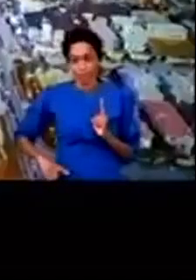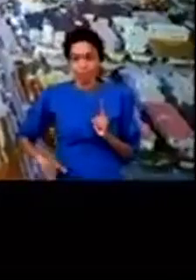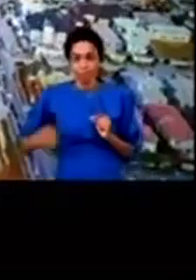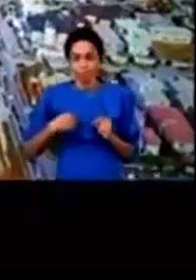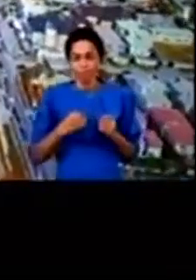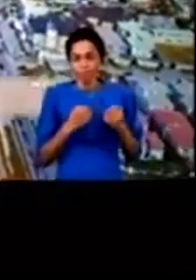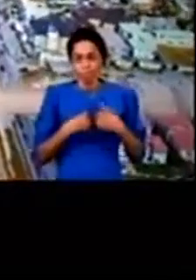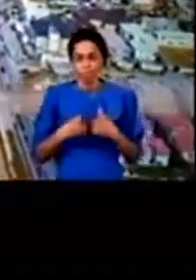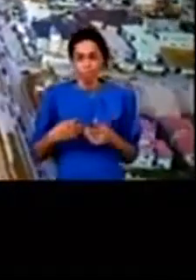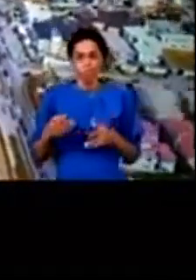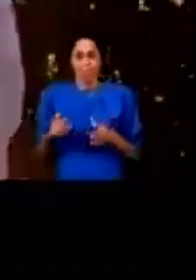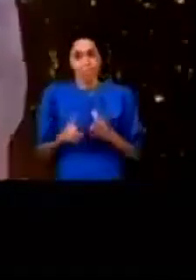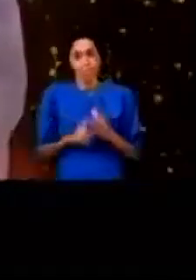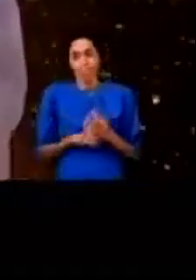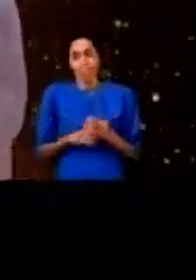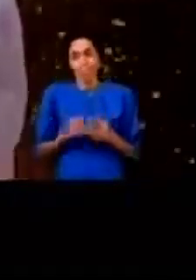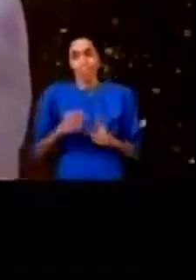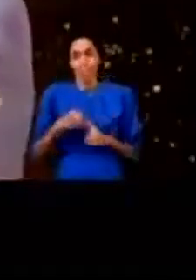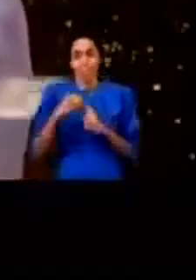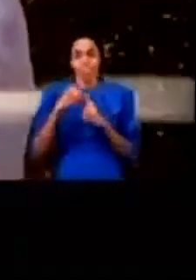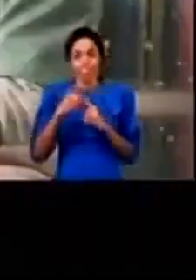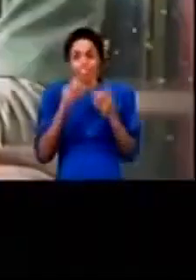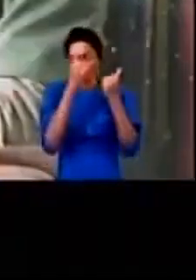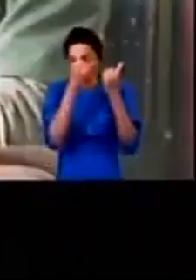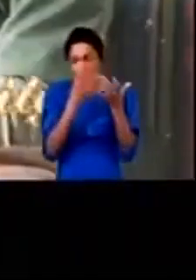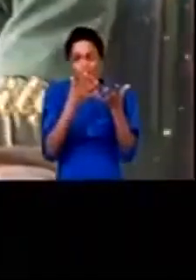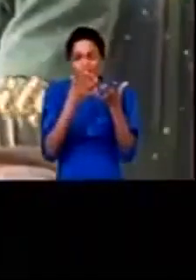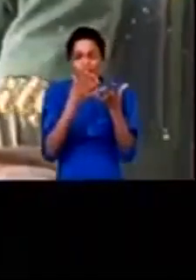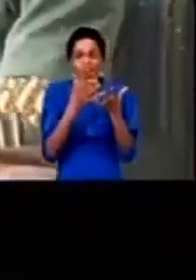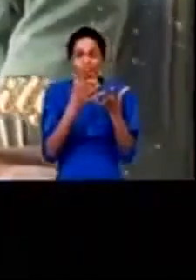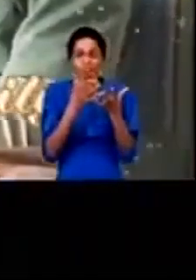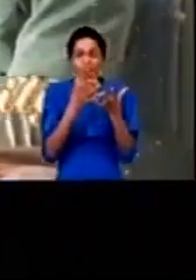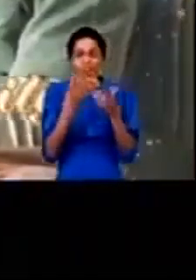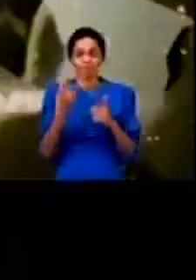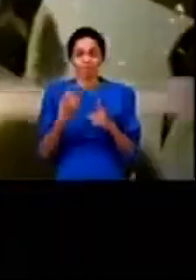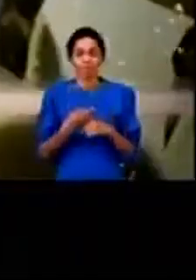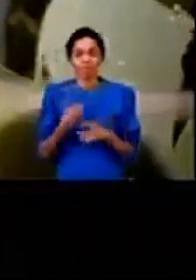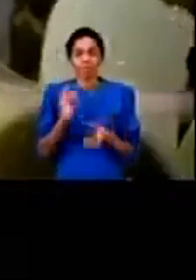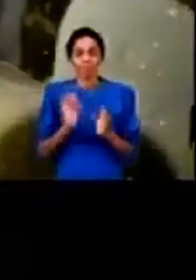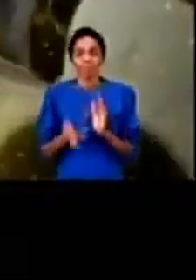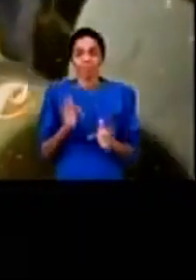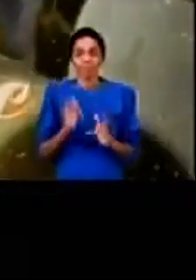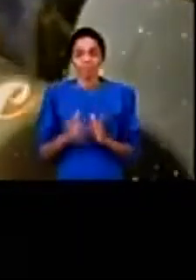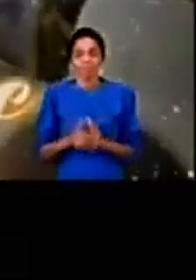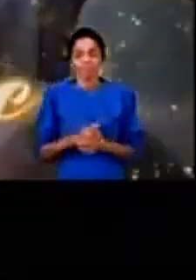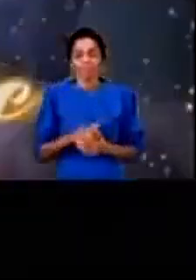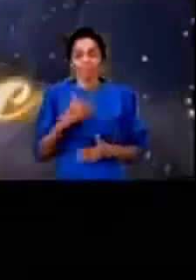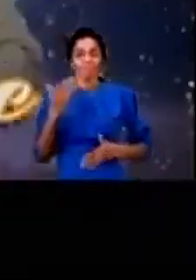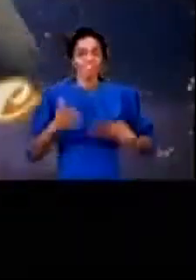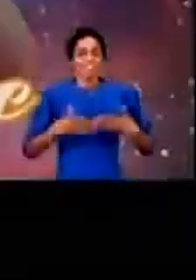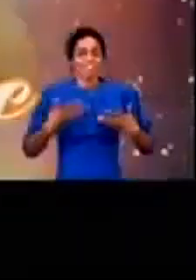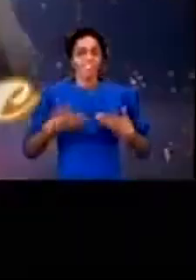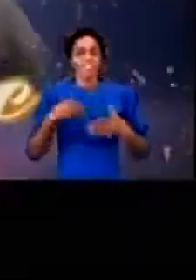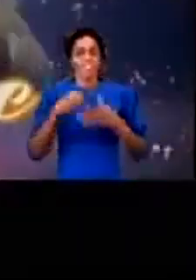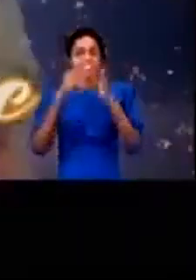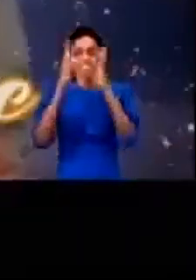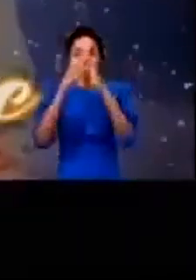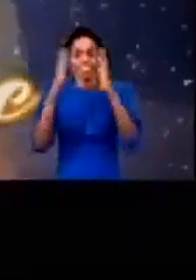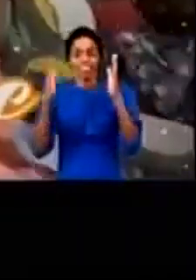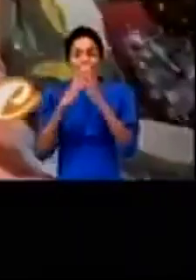In the city, joy in your life, joy in your family, and joy everywhere